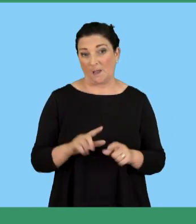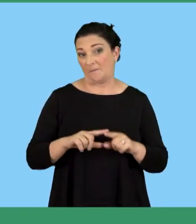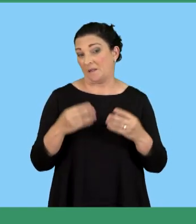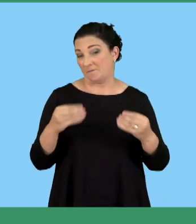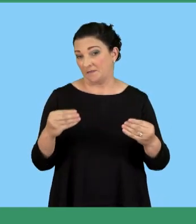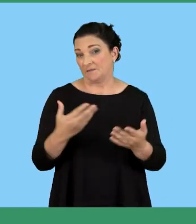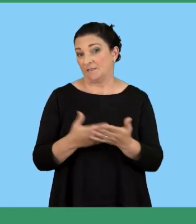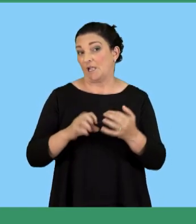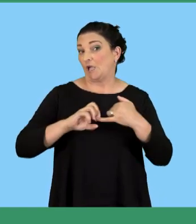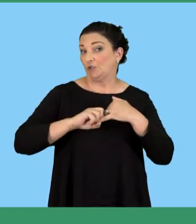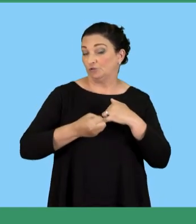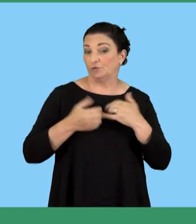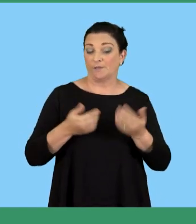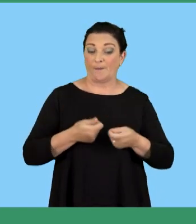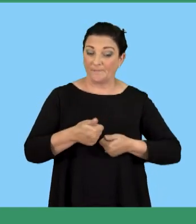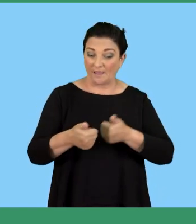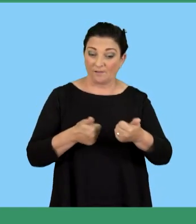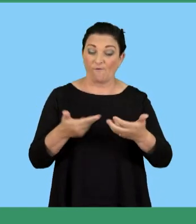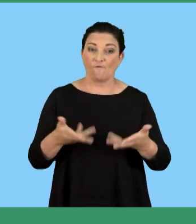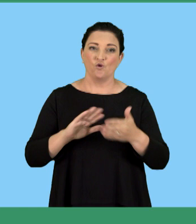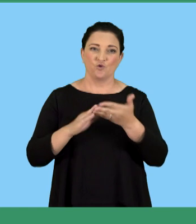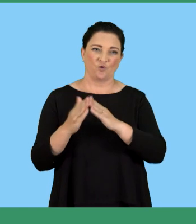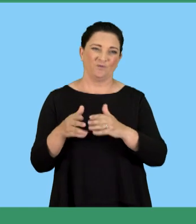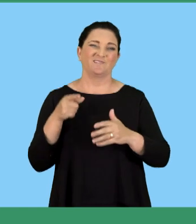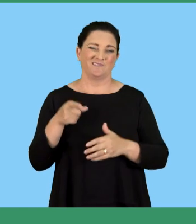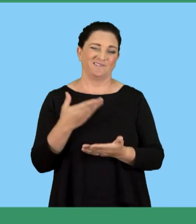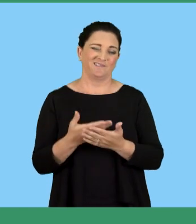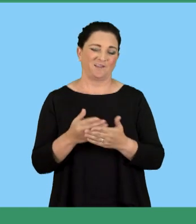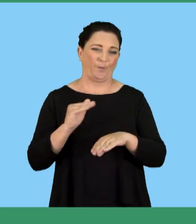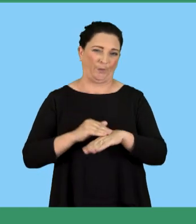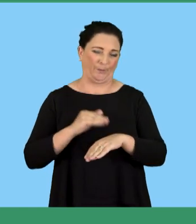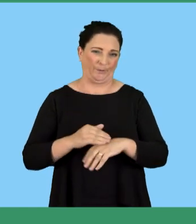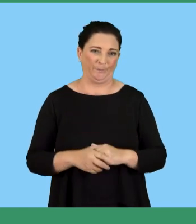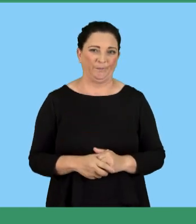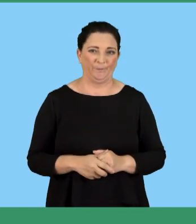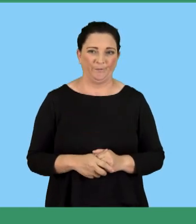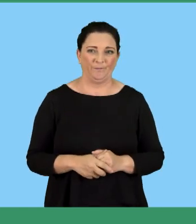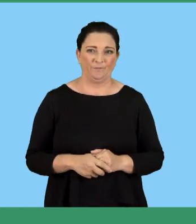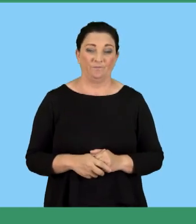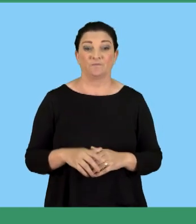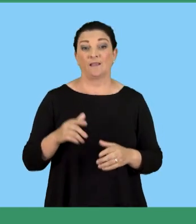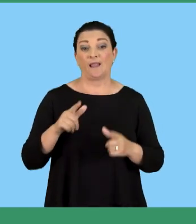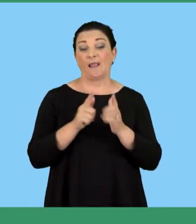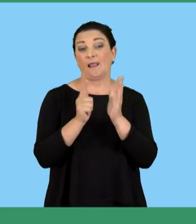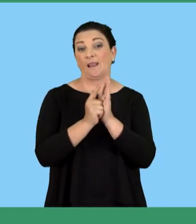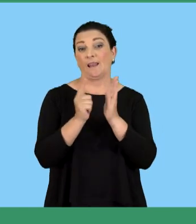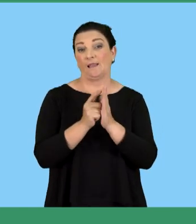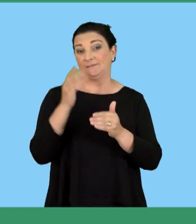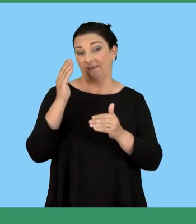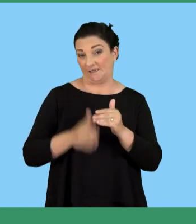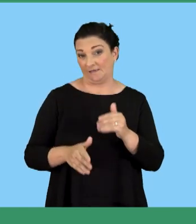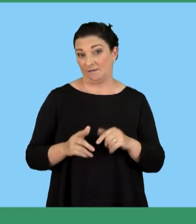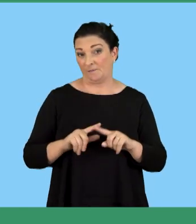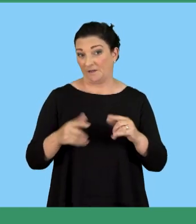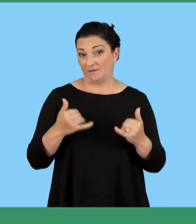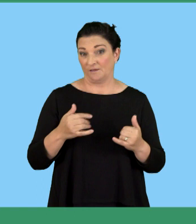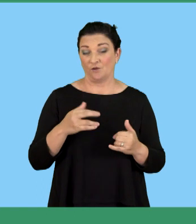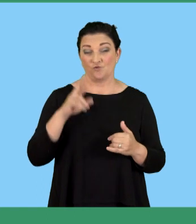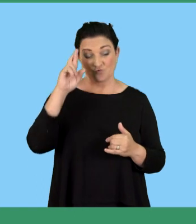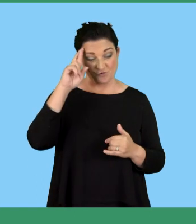can be a problem because it may lead to problems such as discrimination. Some community members may